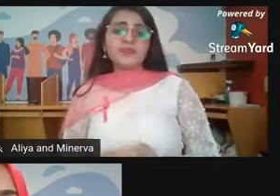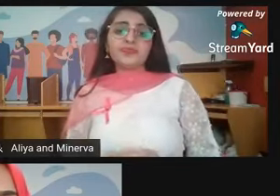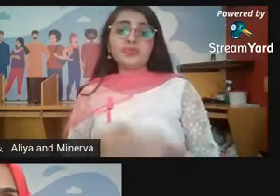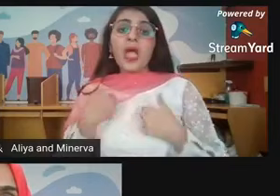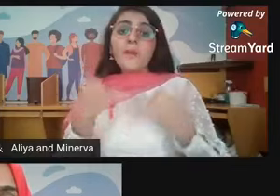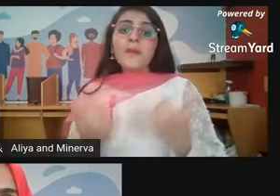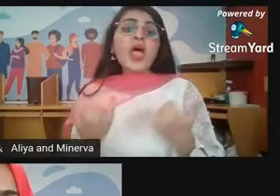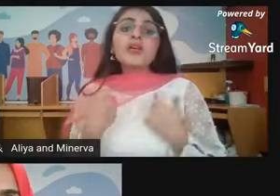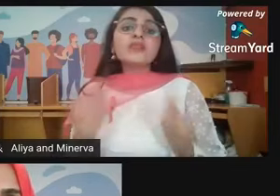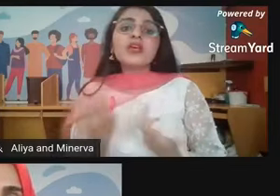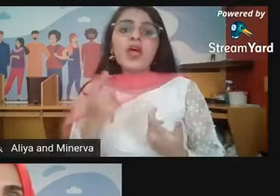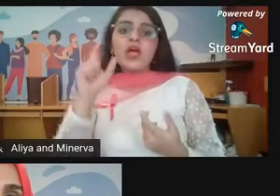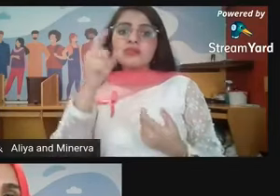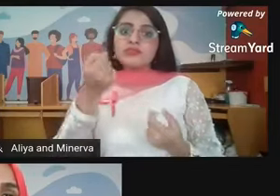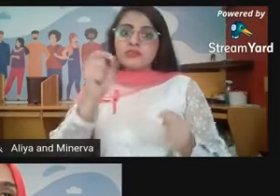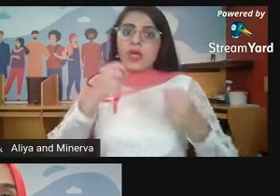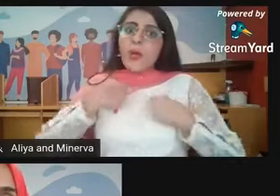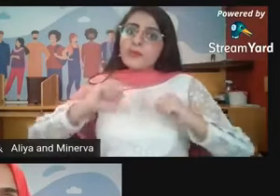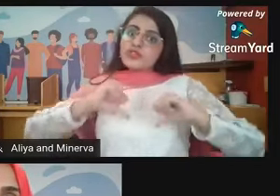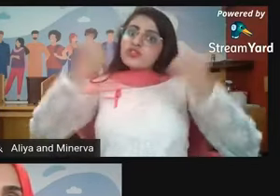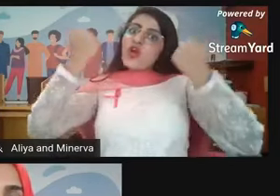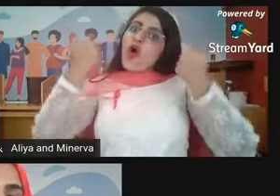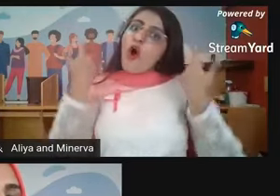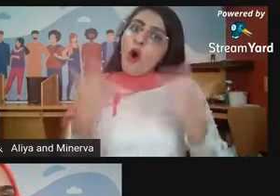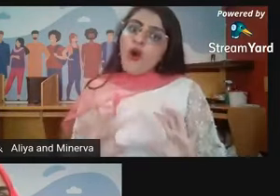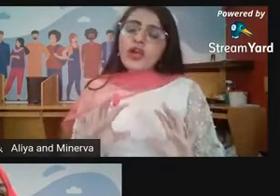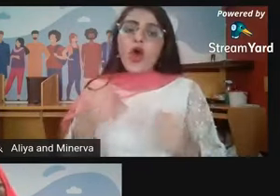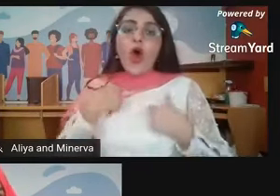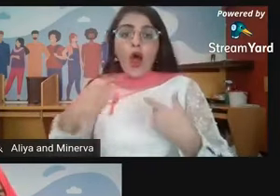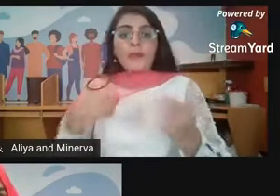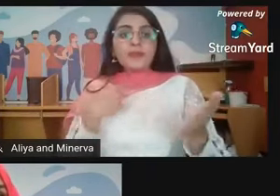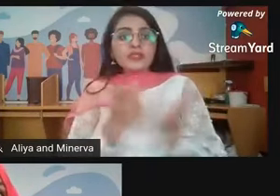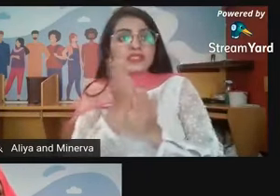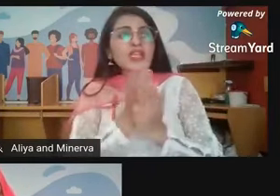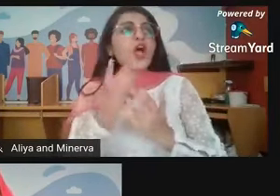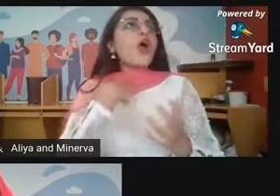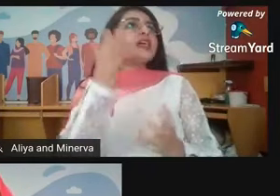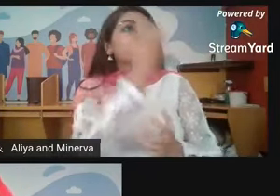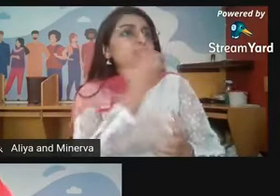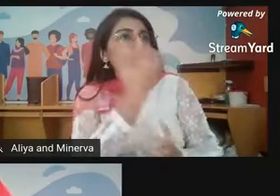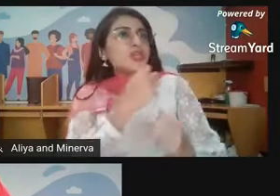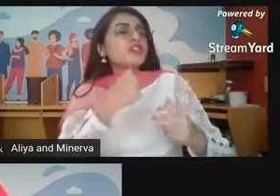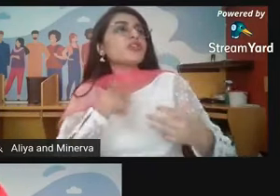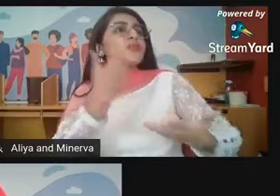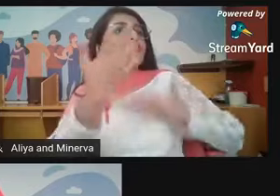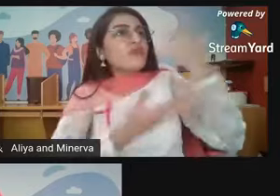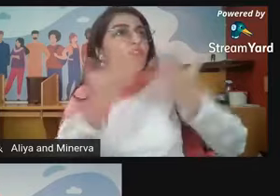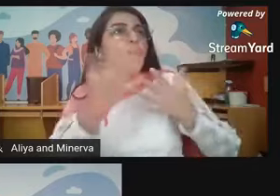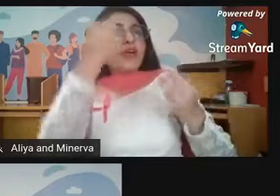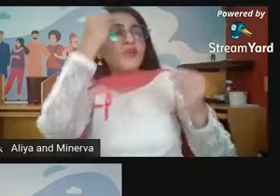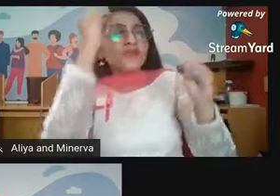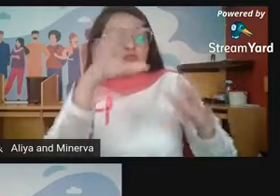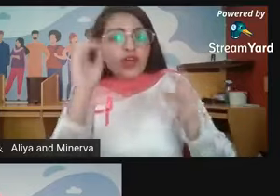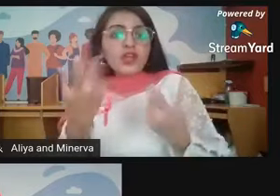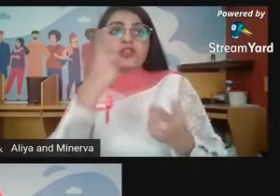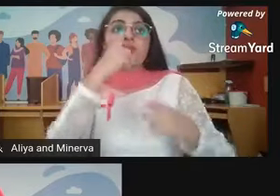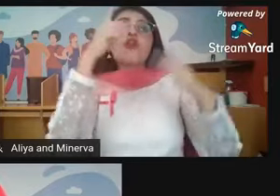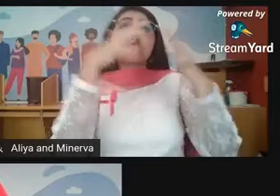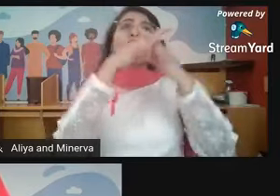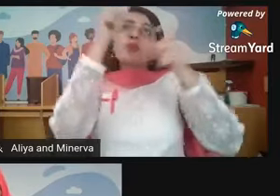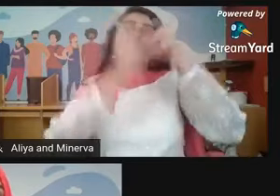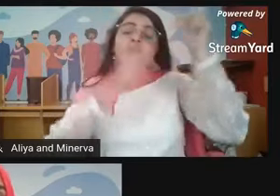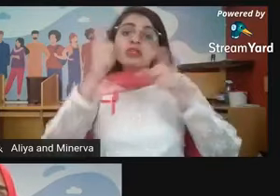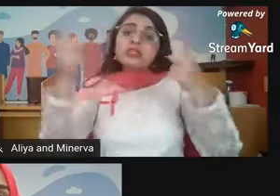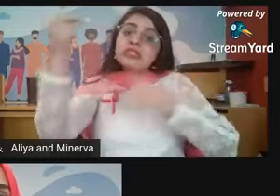I'm here as a breast cancer survivor, and now I've started working for the motivational speeches in order so that women can get comfortable with,